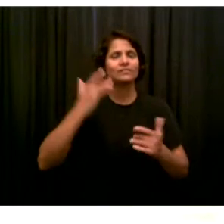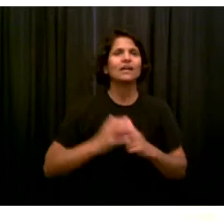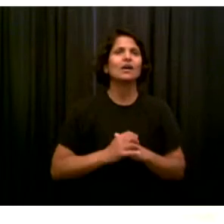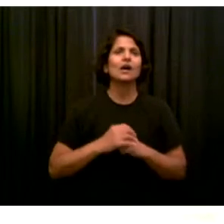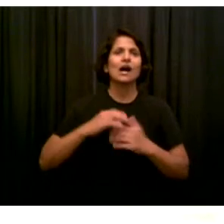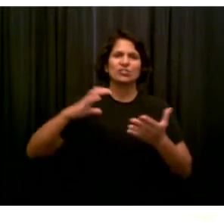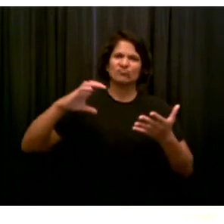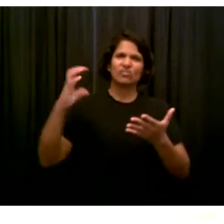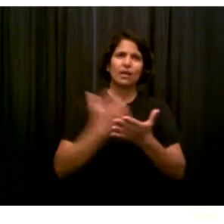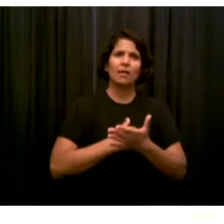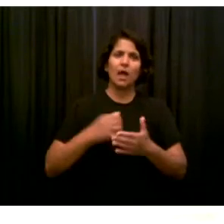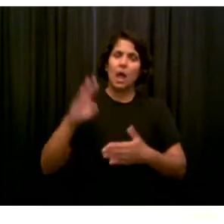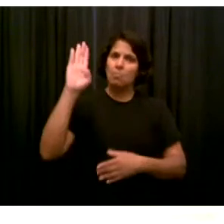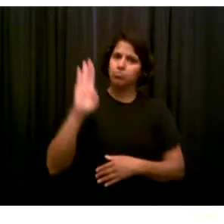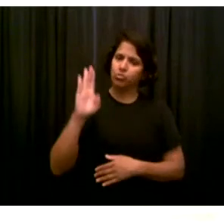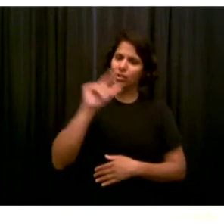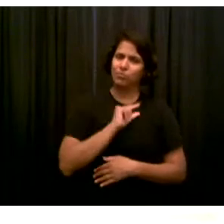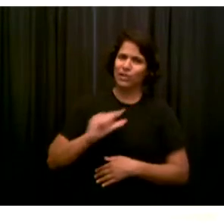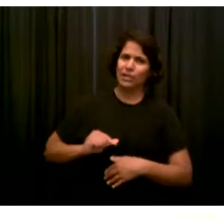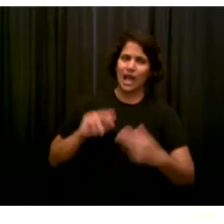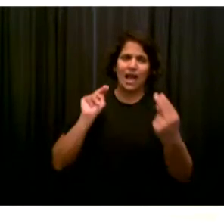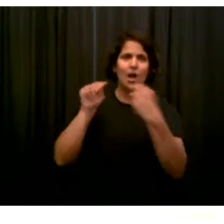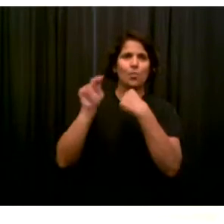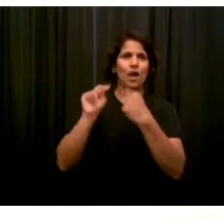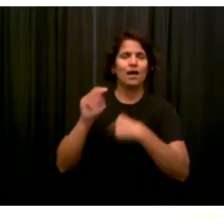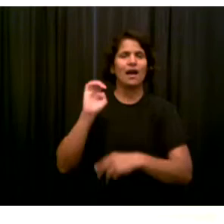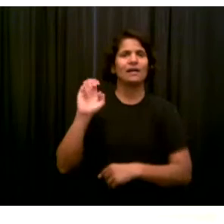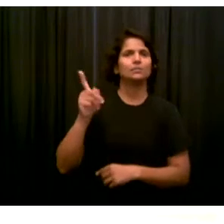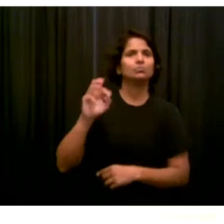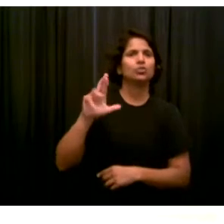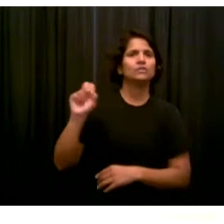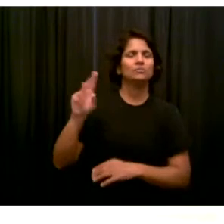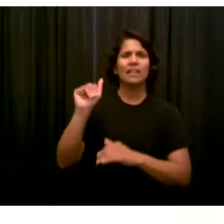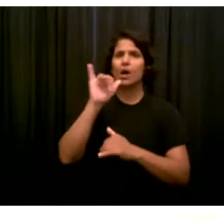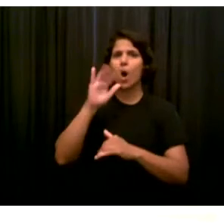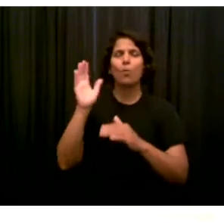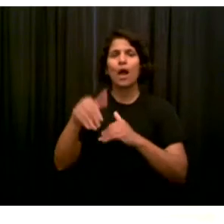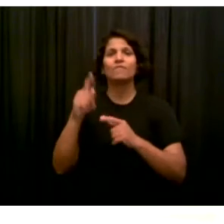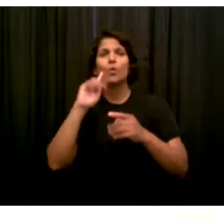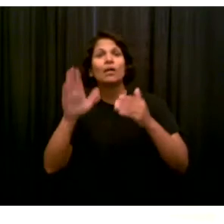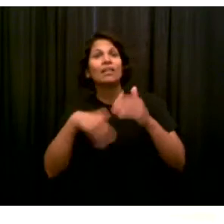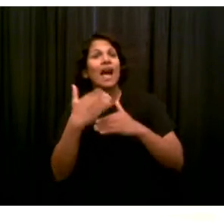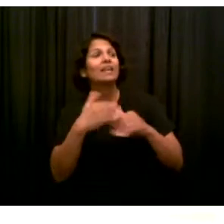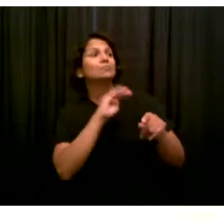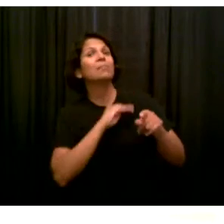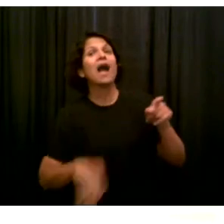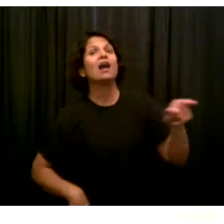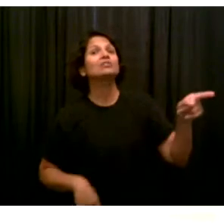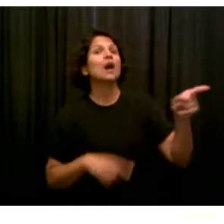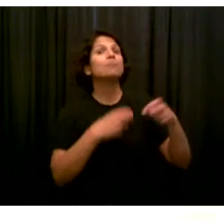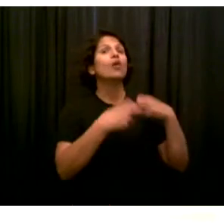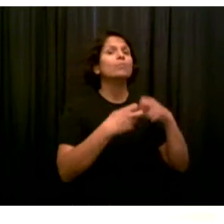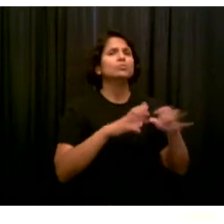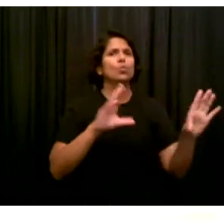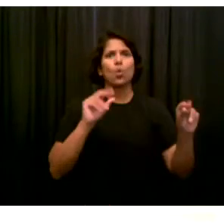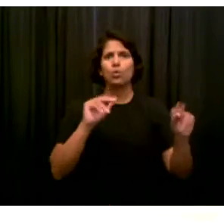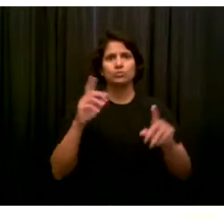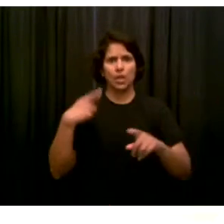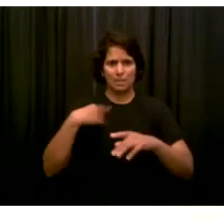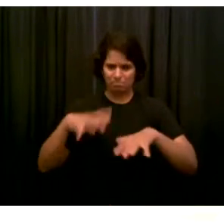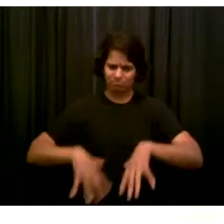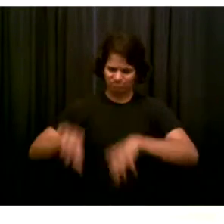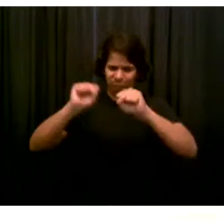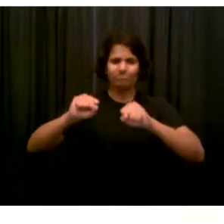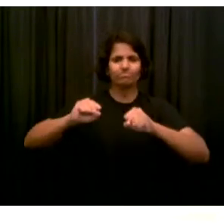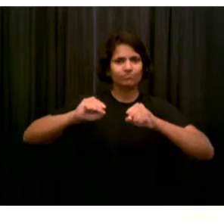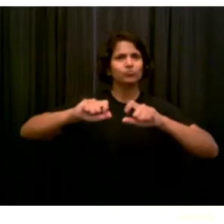bold leadership now, and we are thrilled about that. Commissioner Hank Gutman, you are the right person in